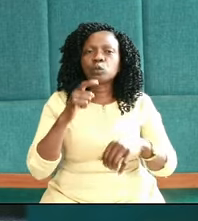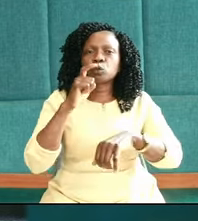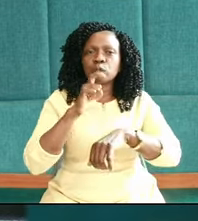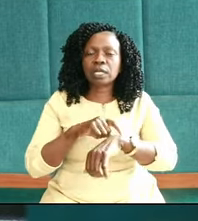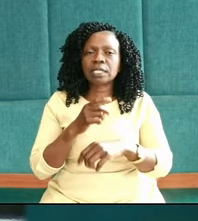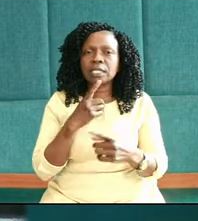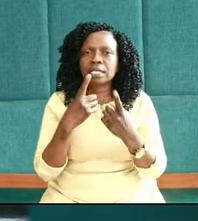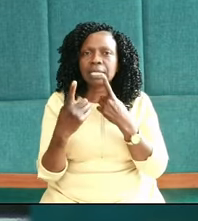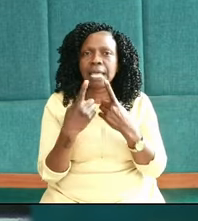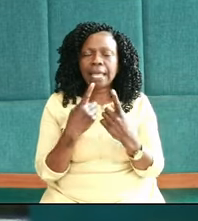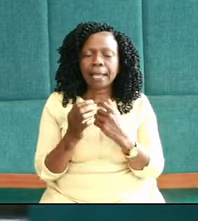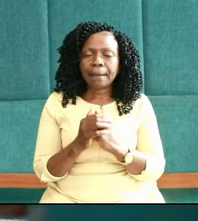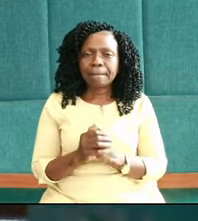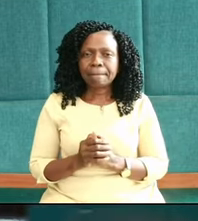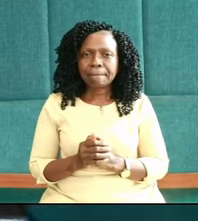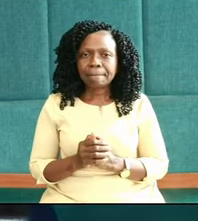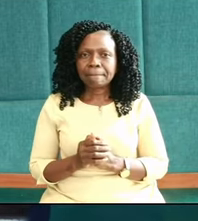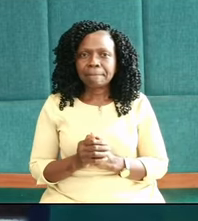is saying,